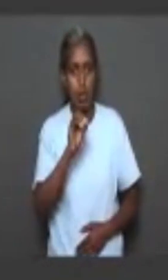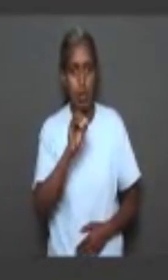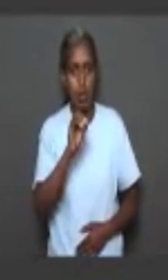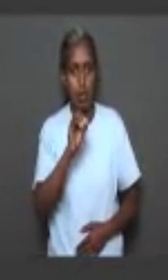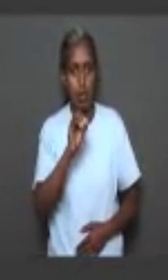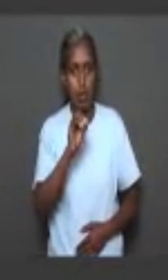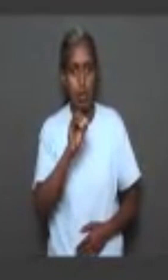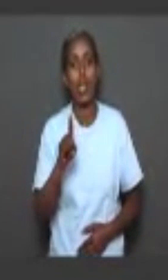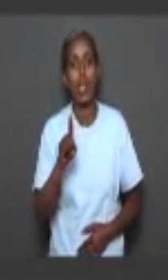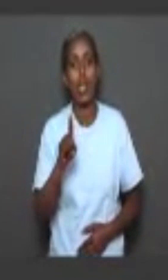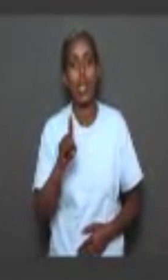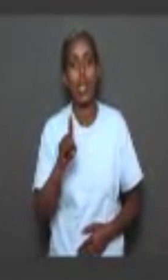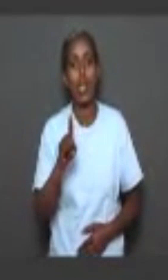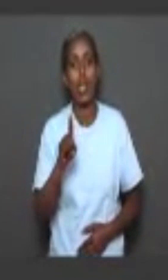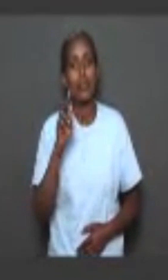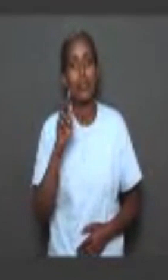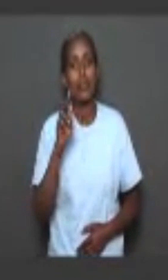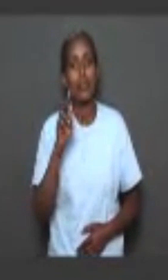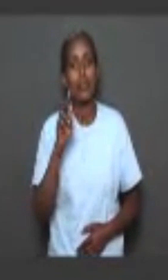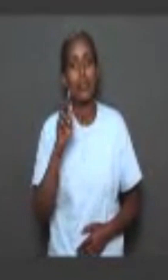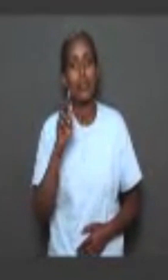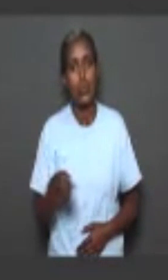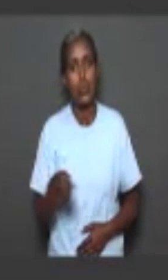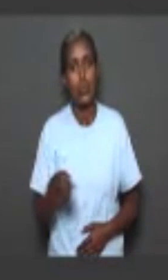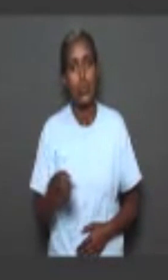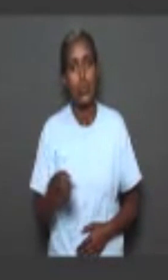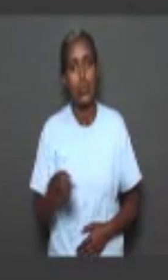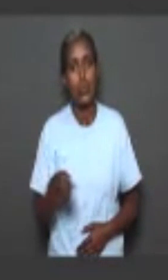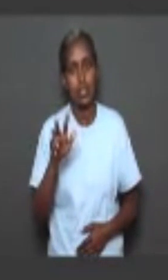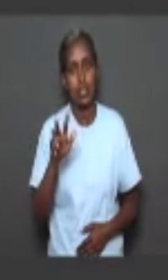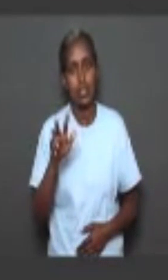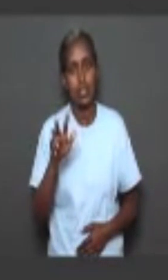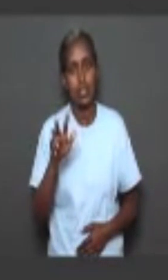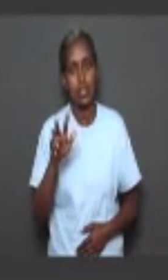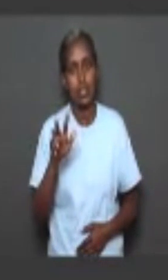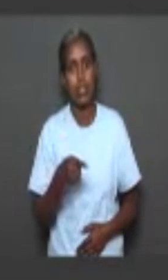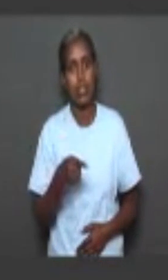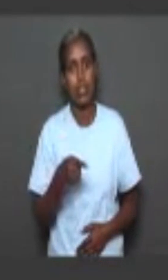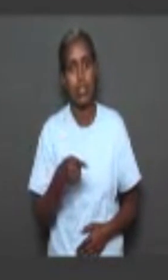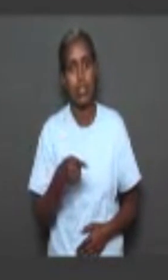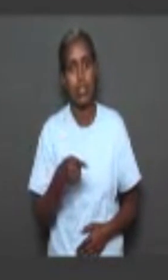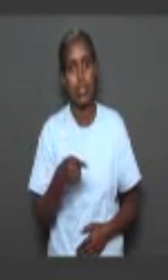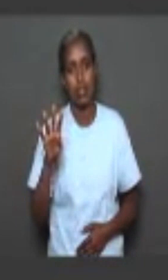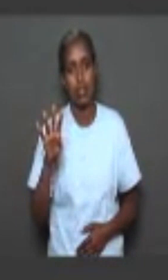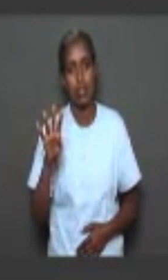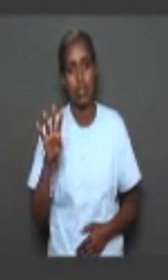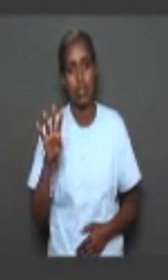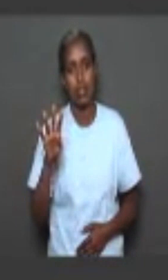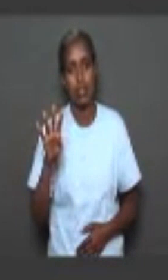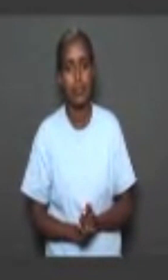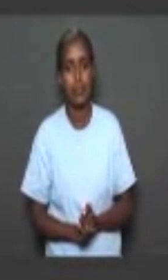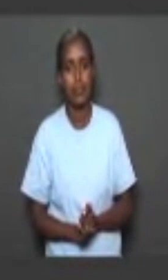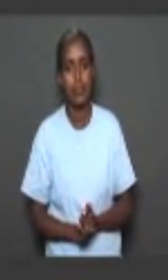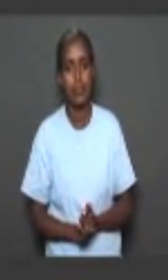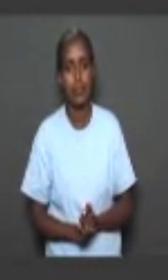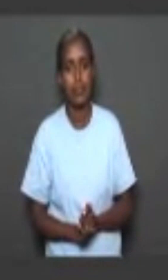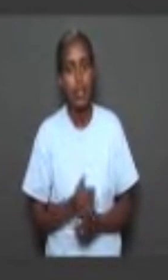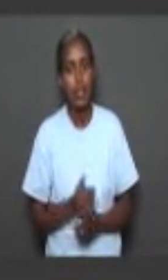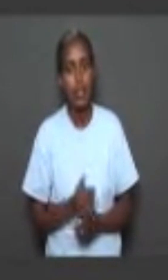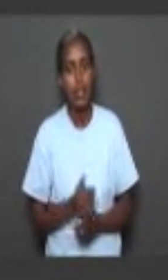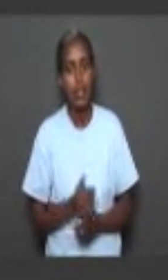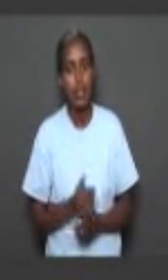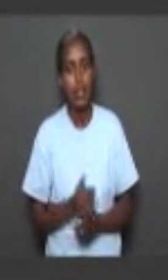1, 2, 3, and 4, then A